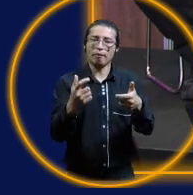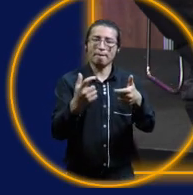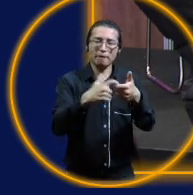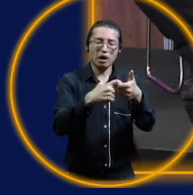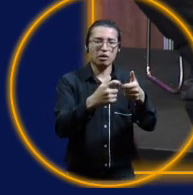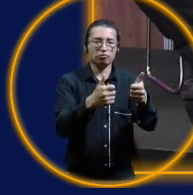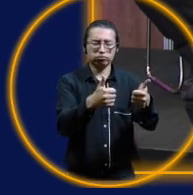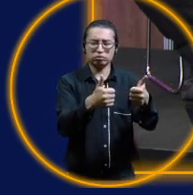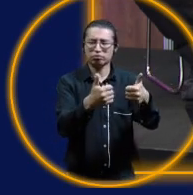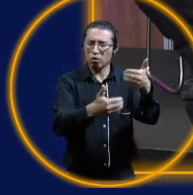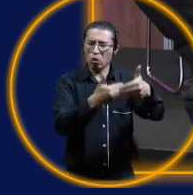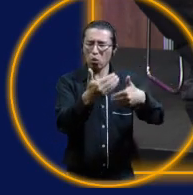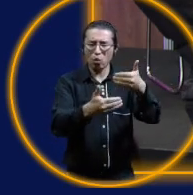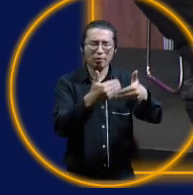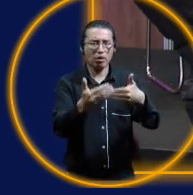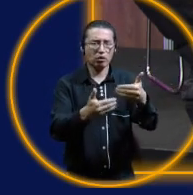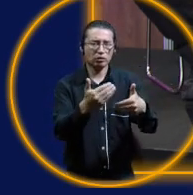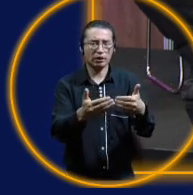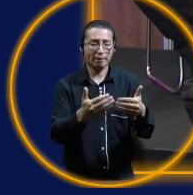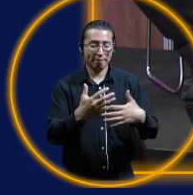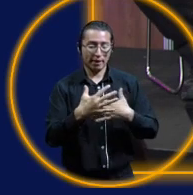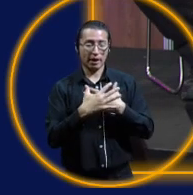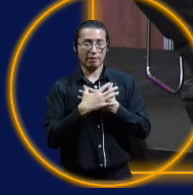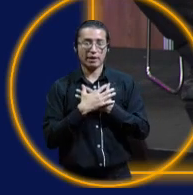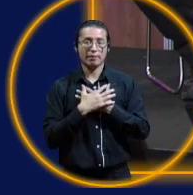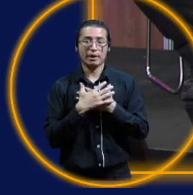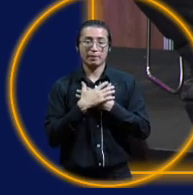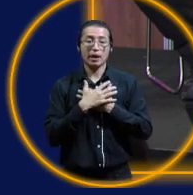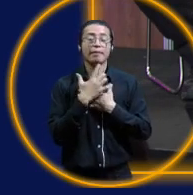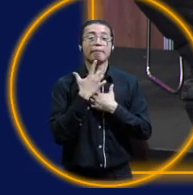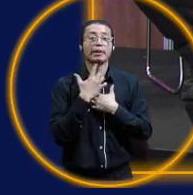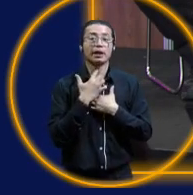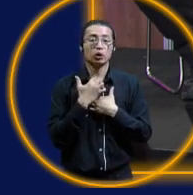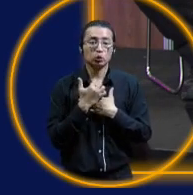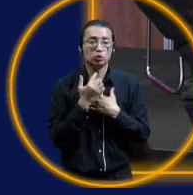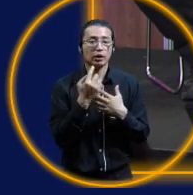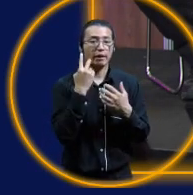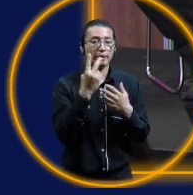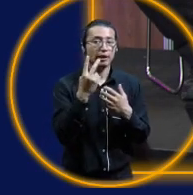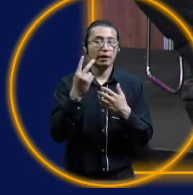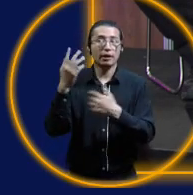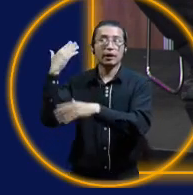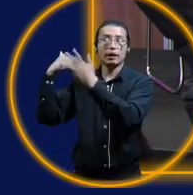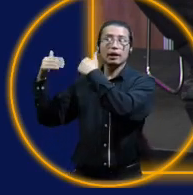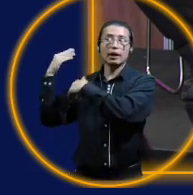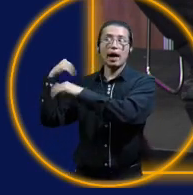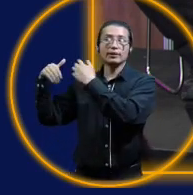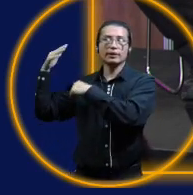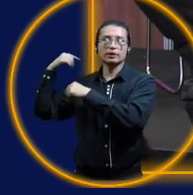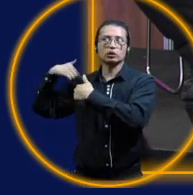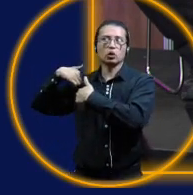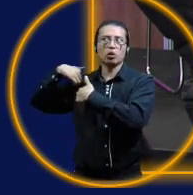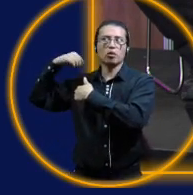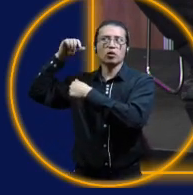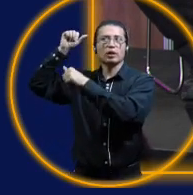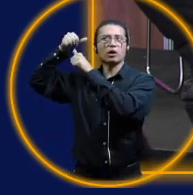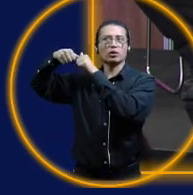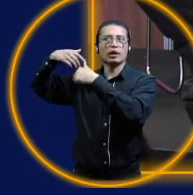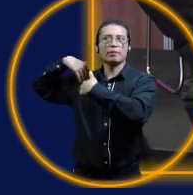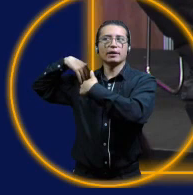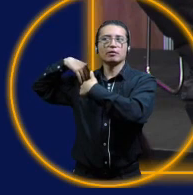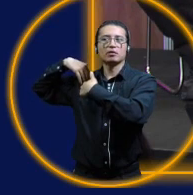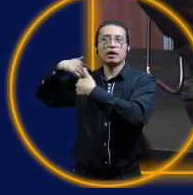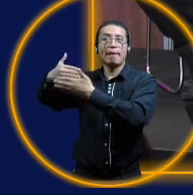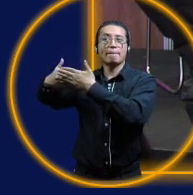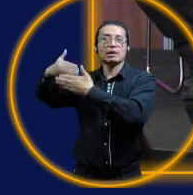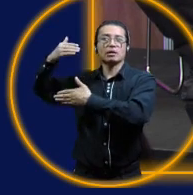Because for me, like, I love to look through my past and like remember, you know? At the core, like Instagram, you